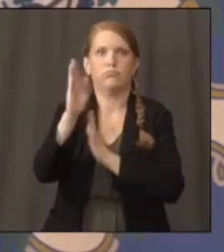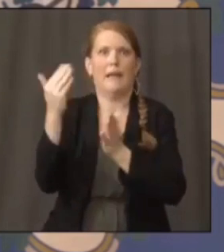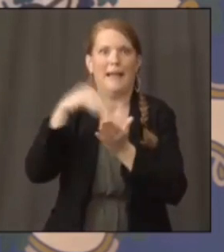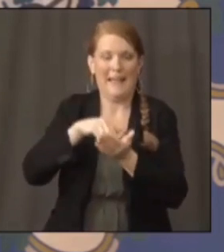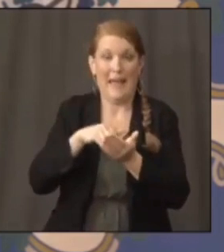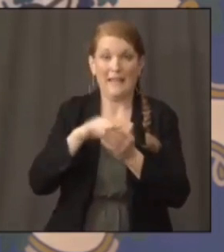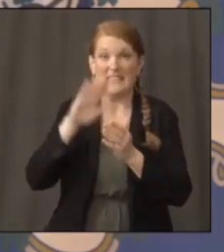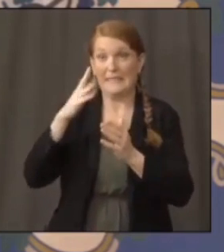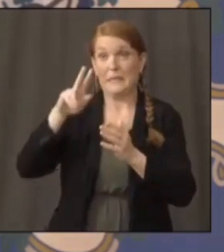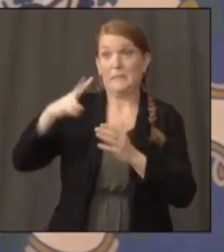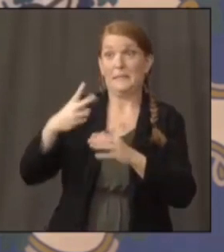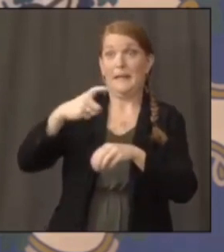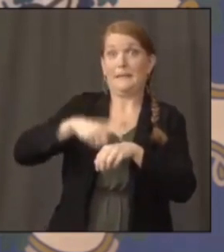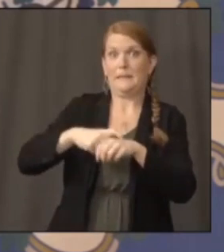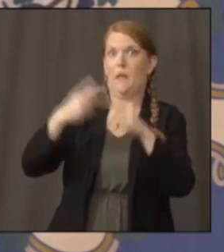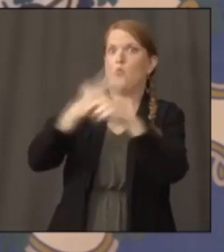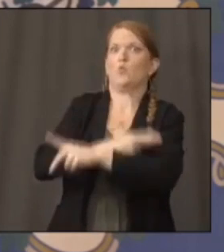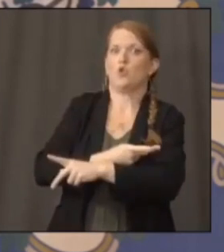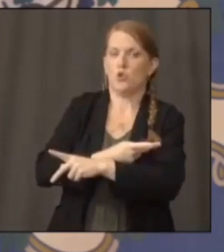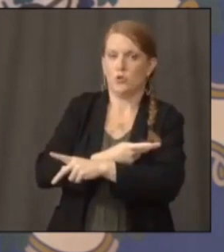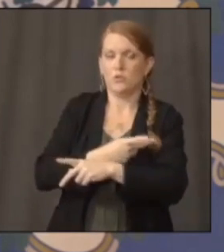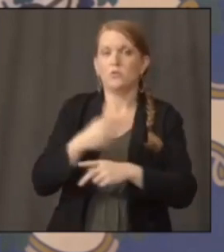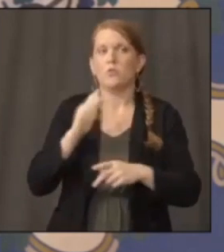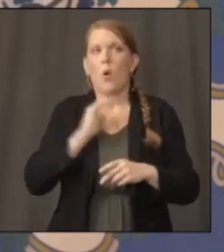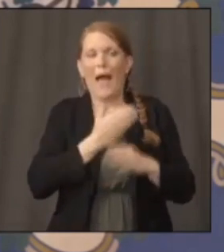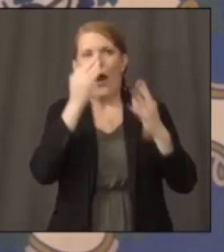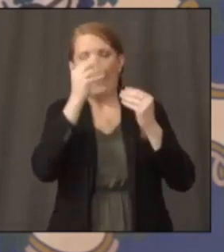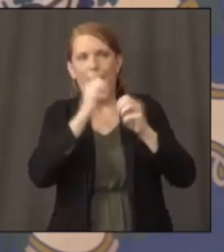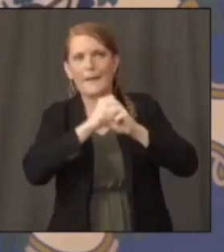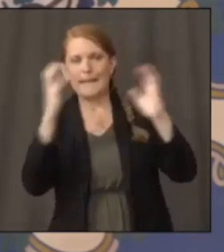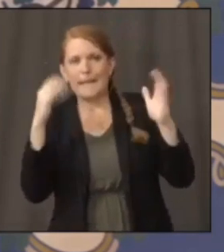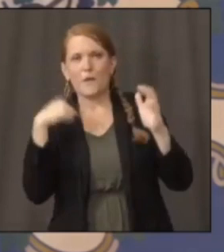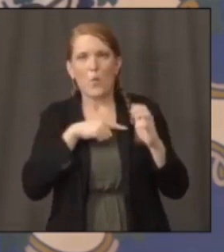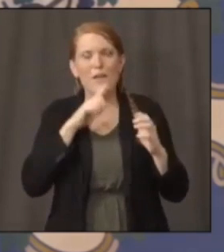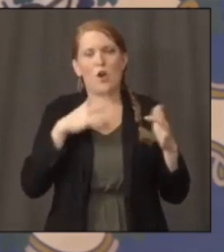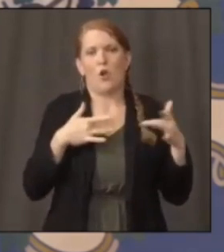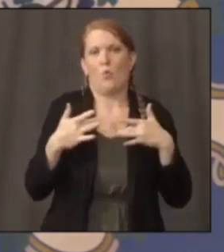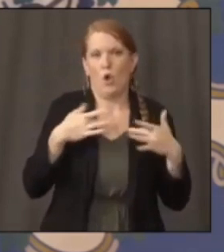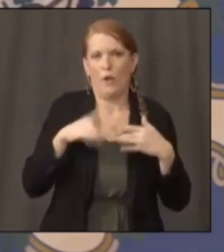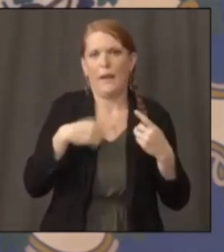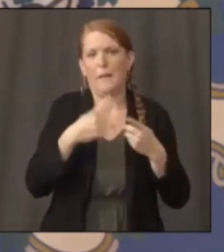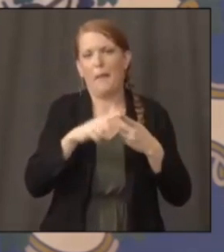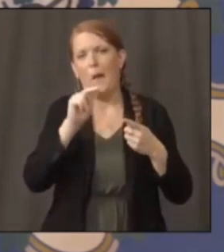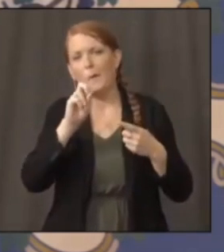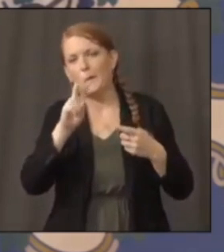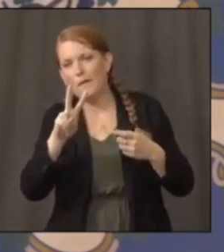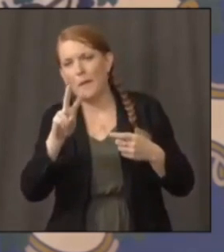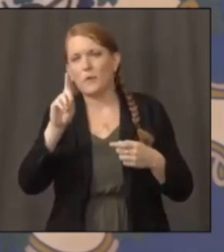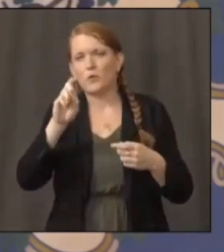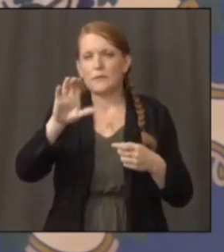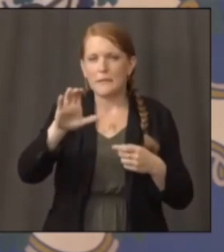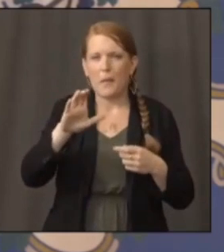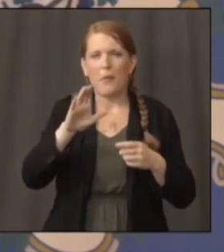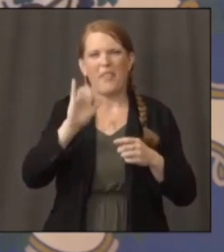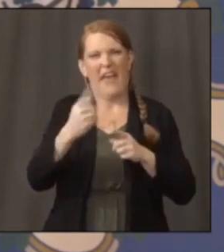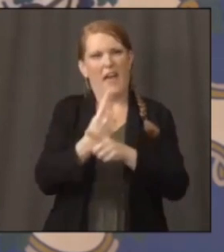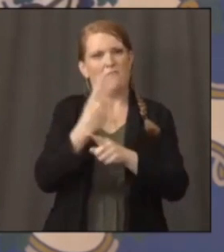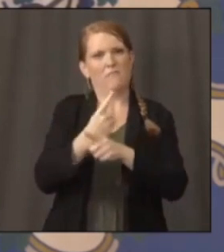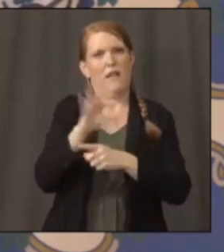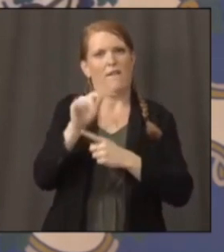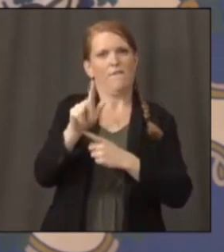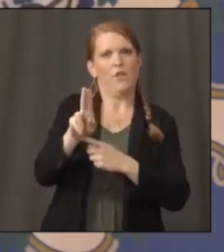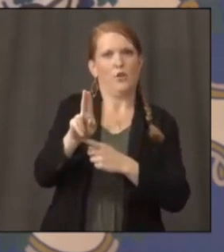November, December, the traditional flu season, we worry a lot, especially if people are not getting their traditional flu